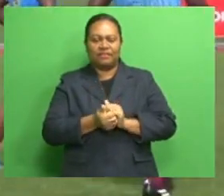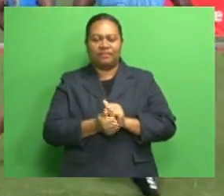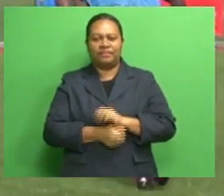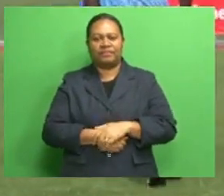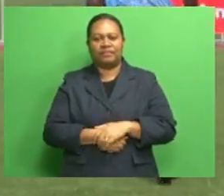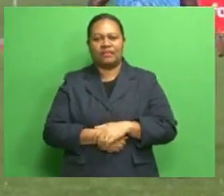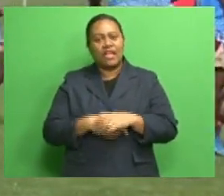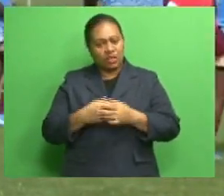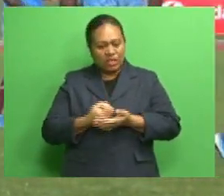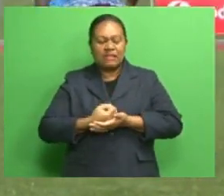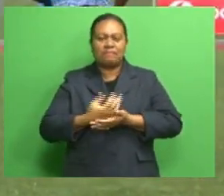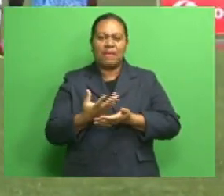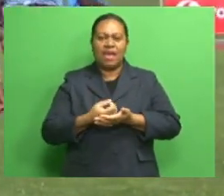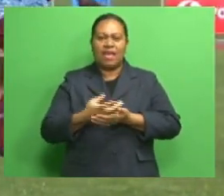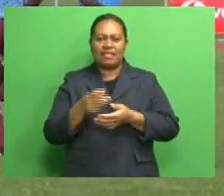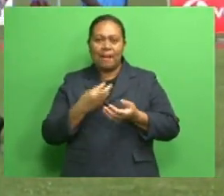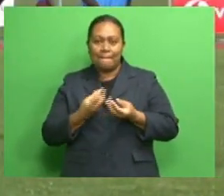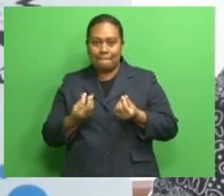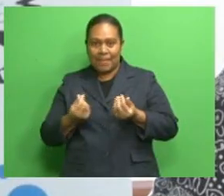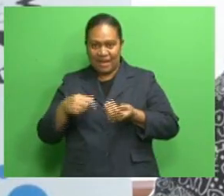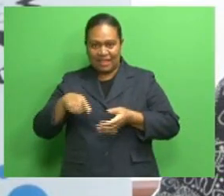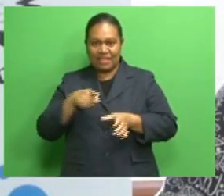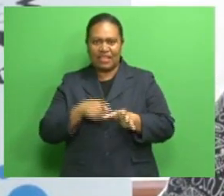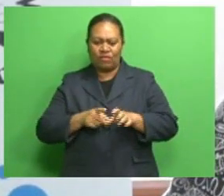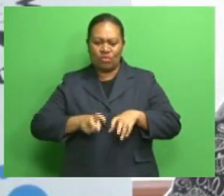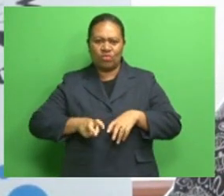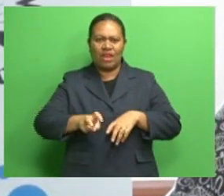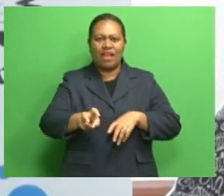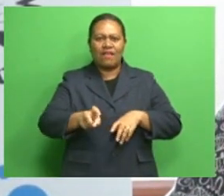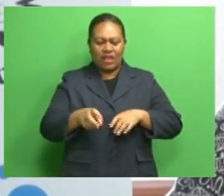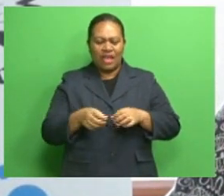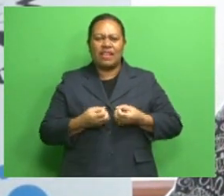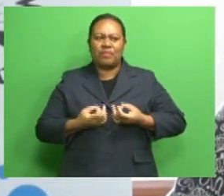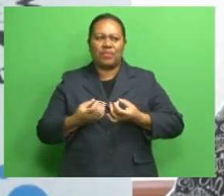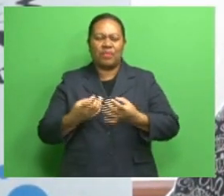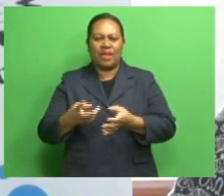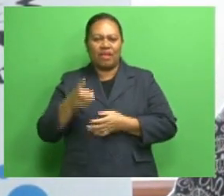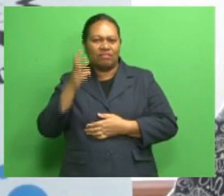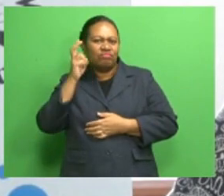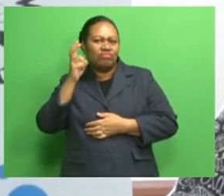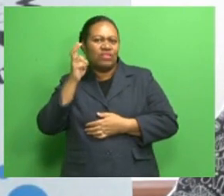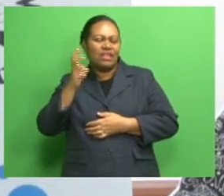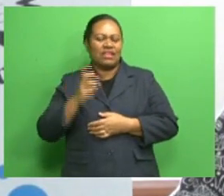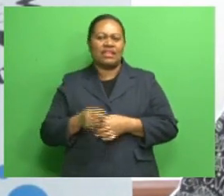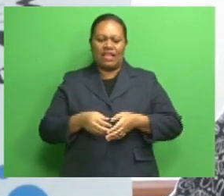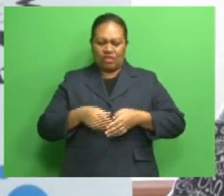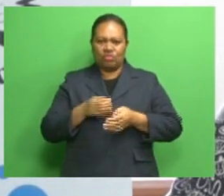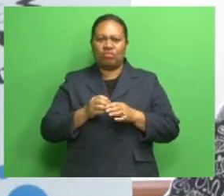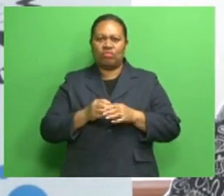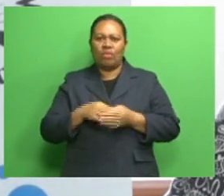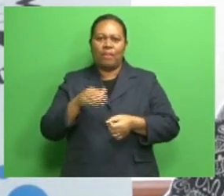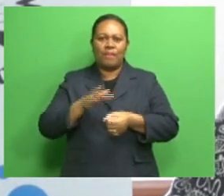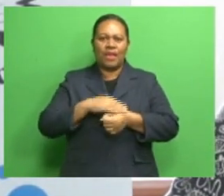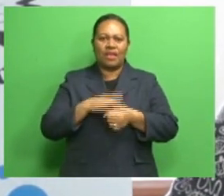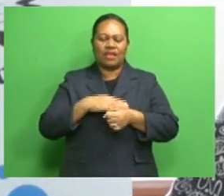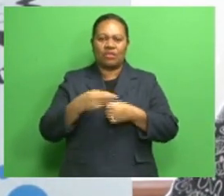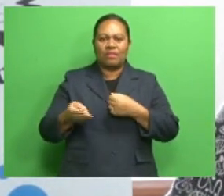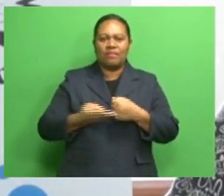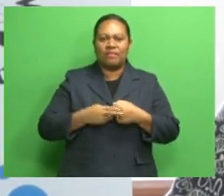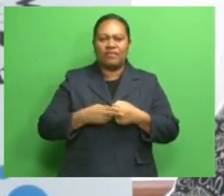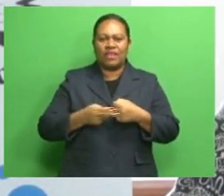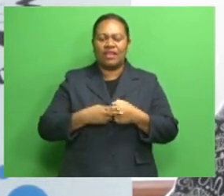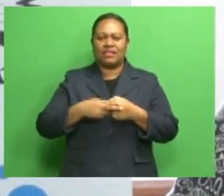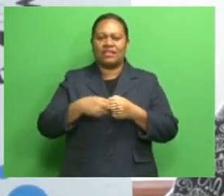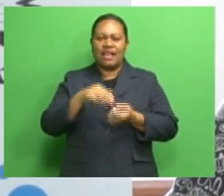would have spent on travel this year to a range of activities, including upgrading this centre, retaining